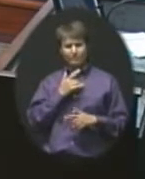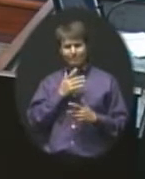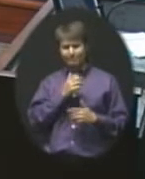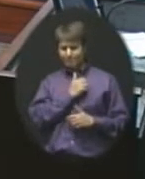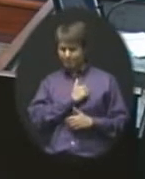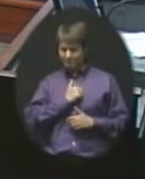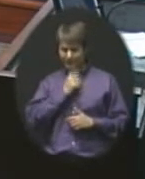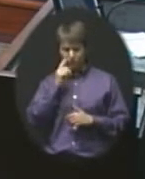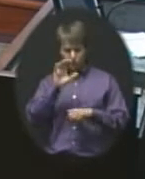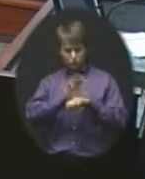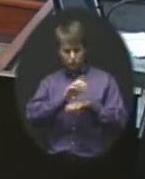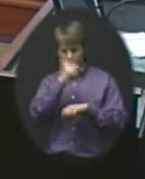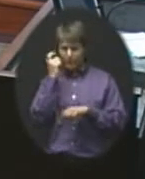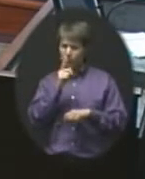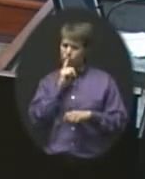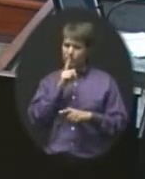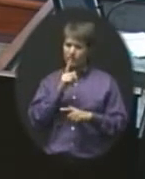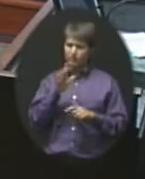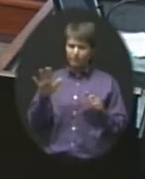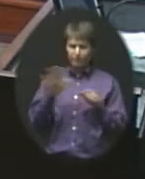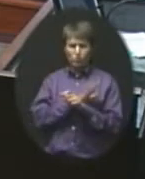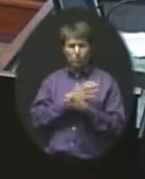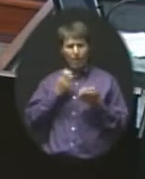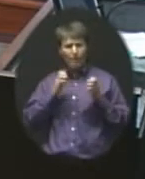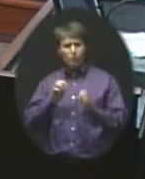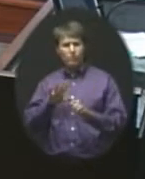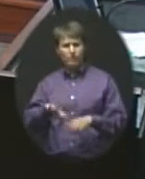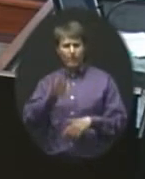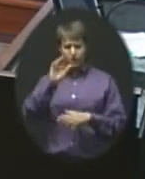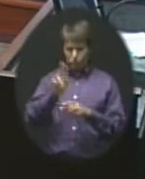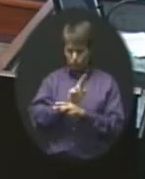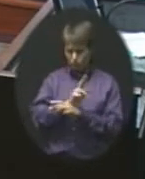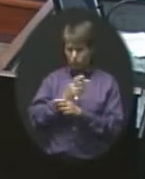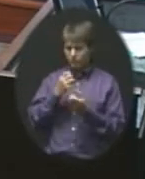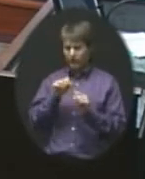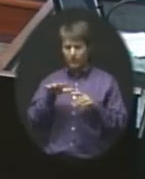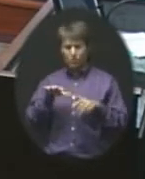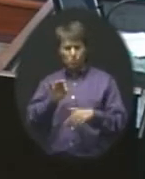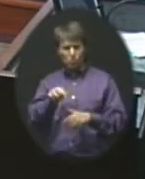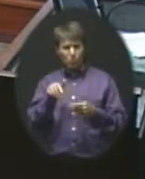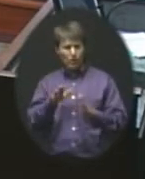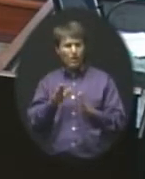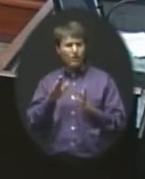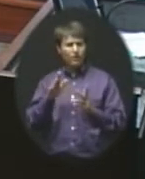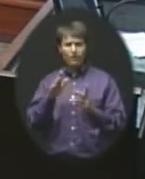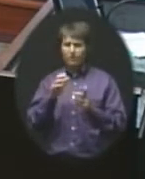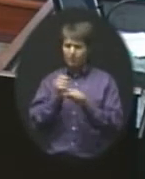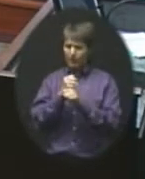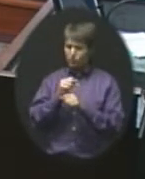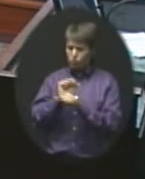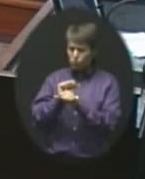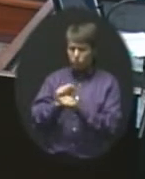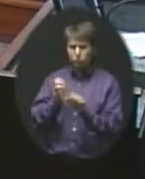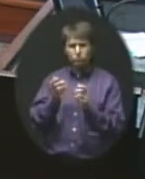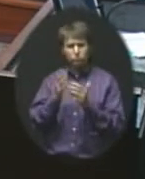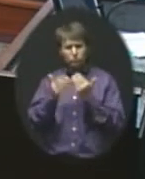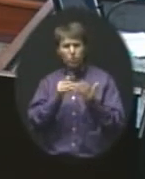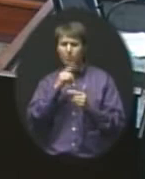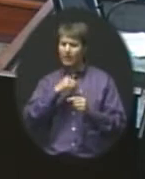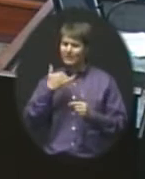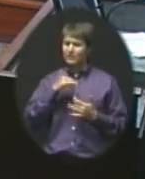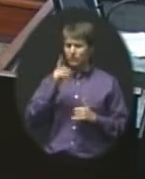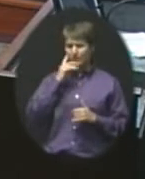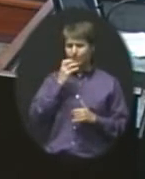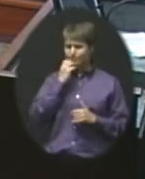came, put full effort into finding use for it and finding a way to make it work. But I think this is a valuable asset for the